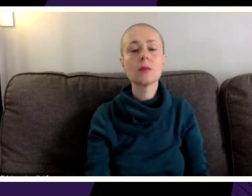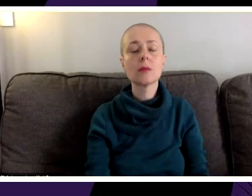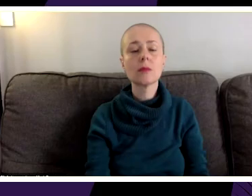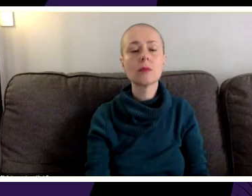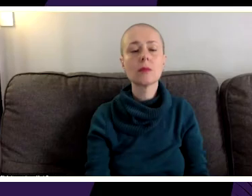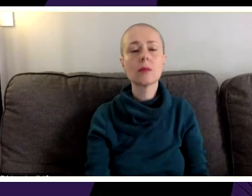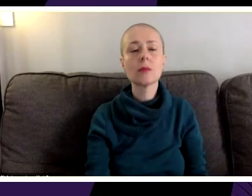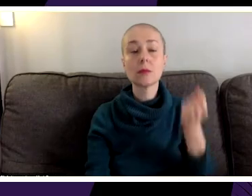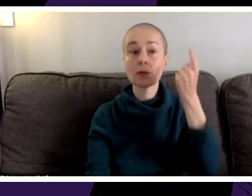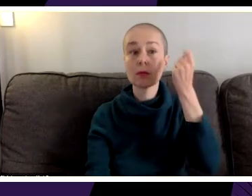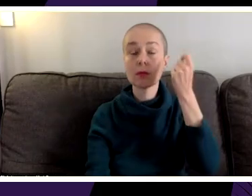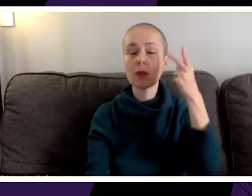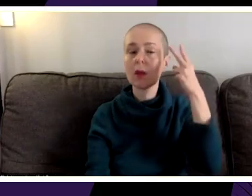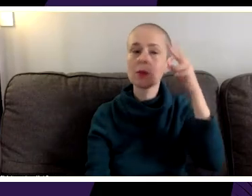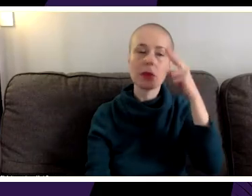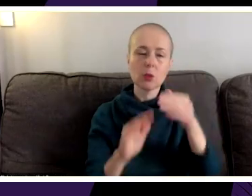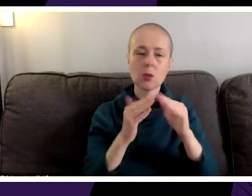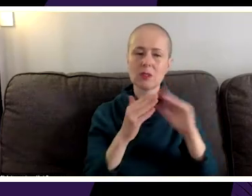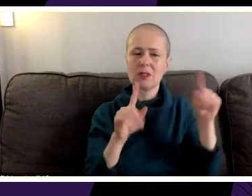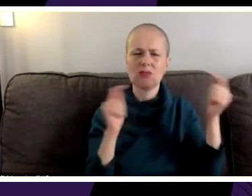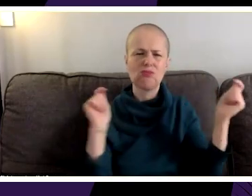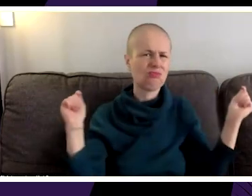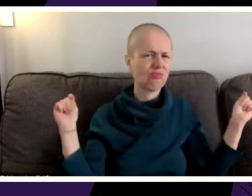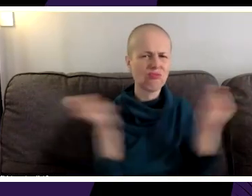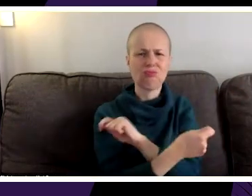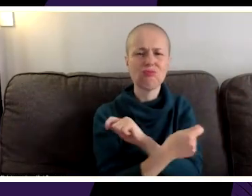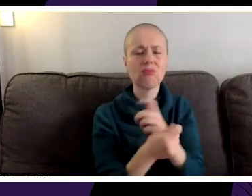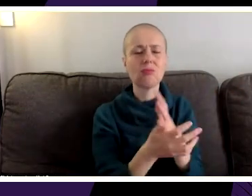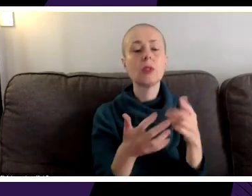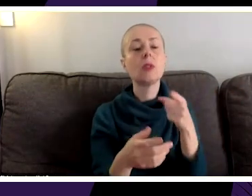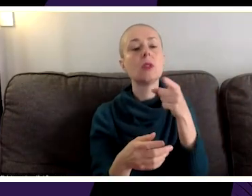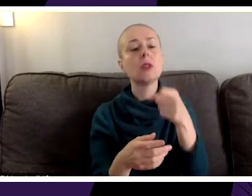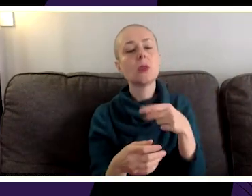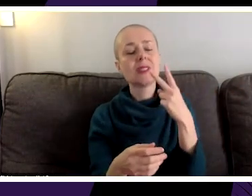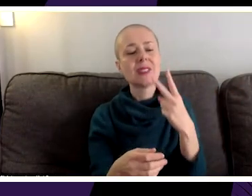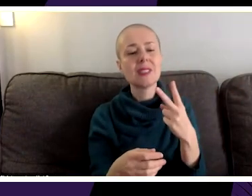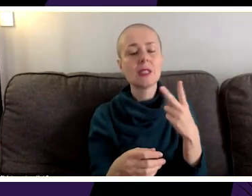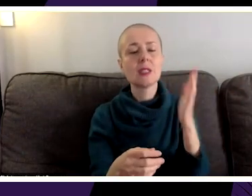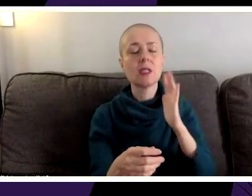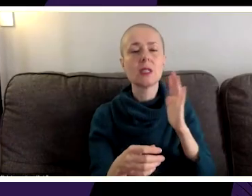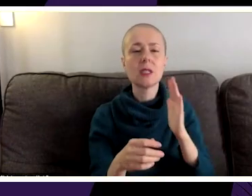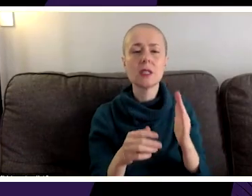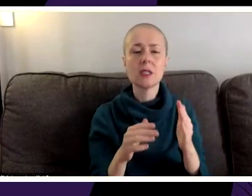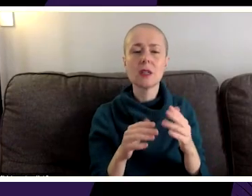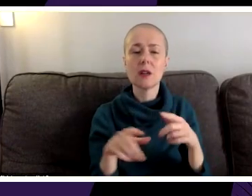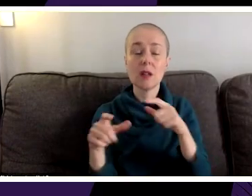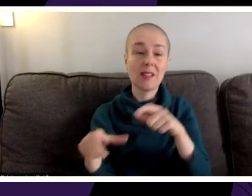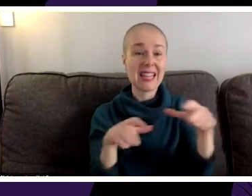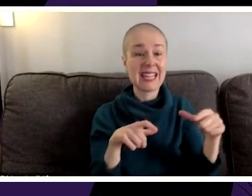Mexico City has undergone a radical transformation over this period, from a city surrounded by lakes